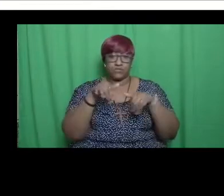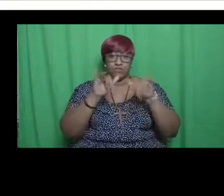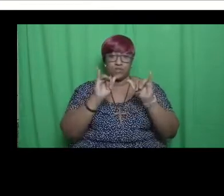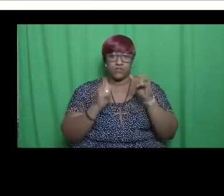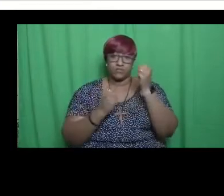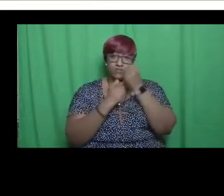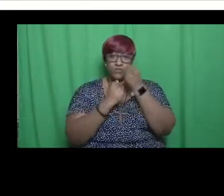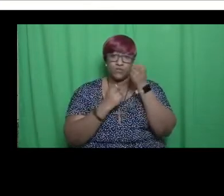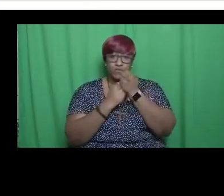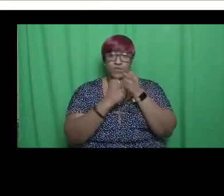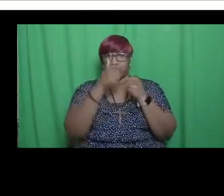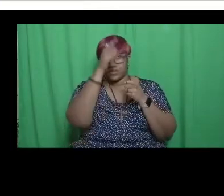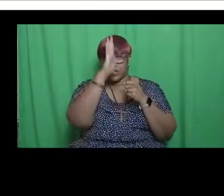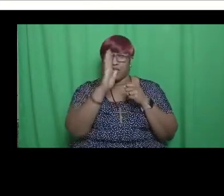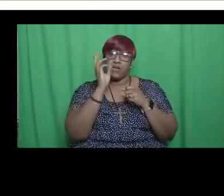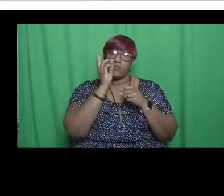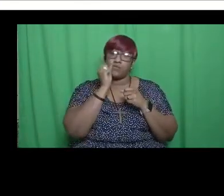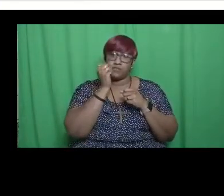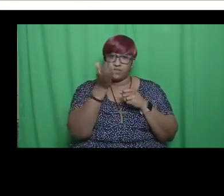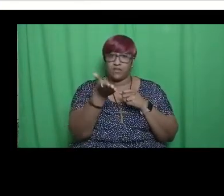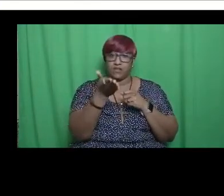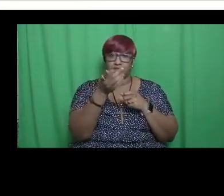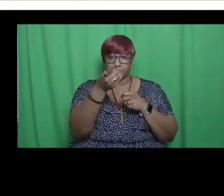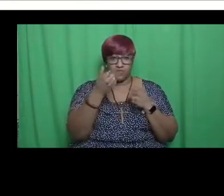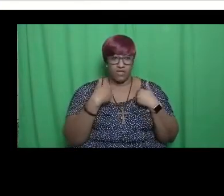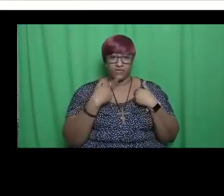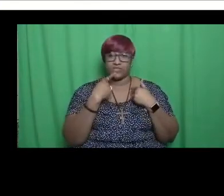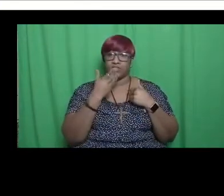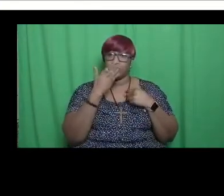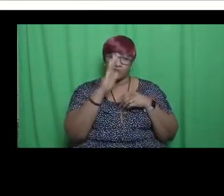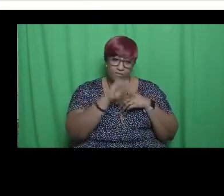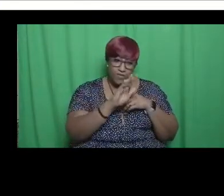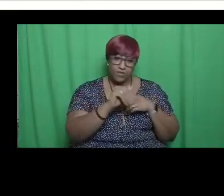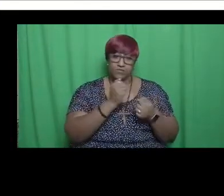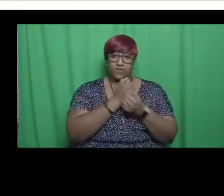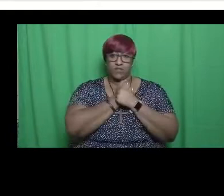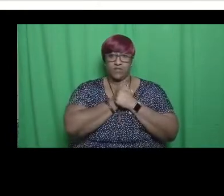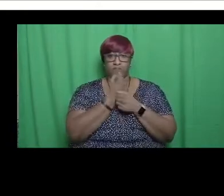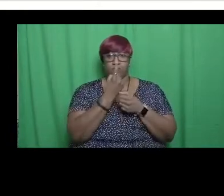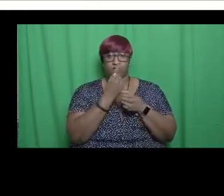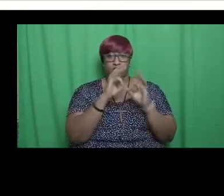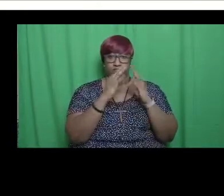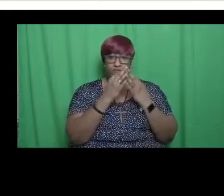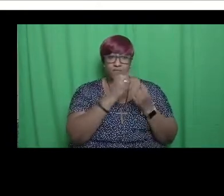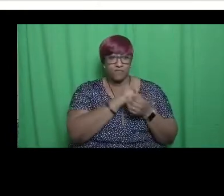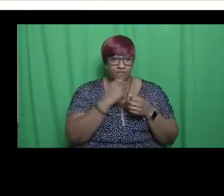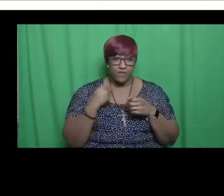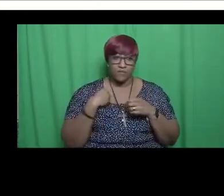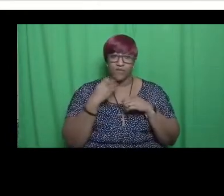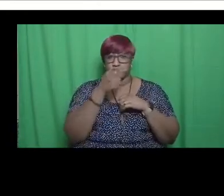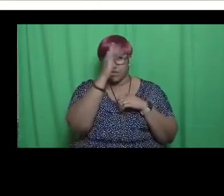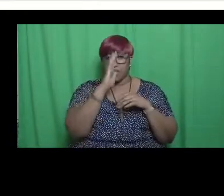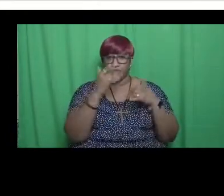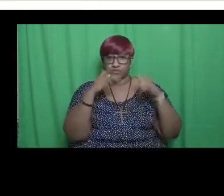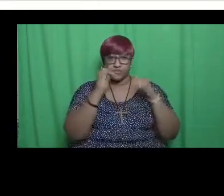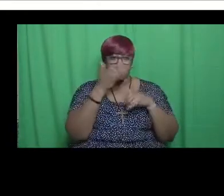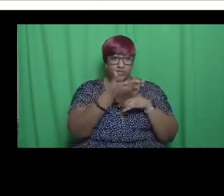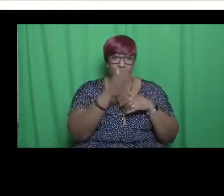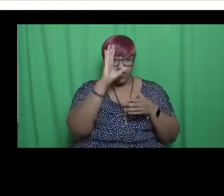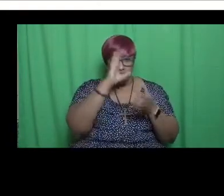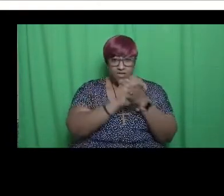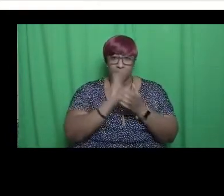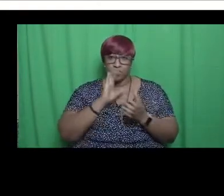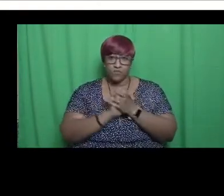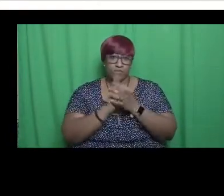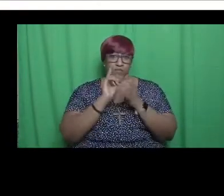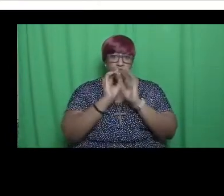God was present. Even when you had to say goodbye to a loved one, a husband, a